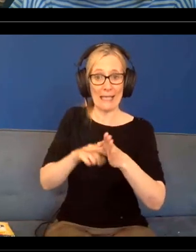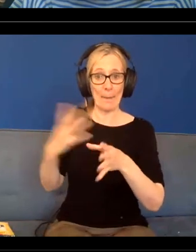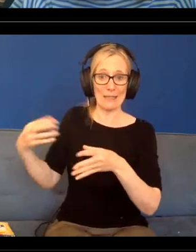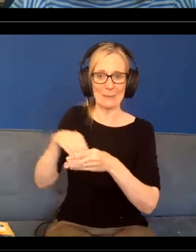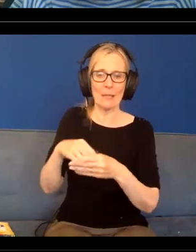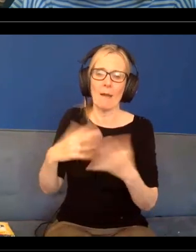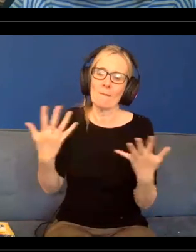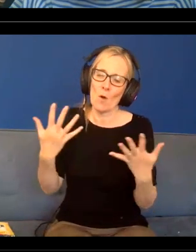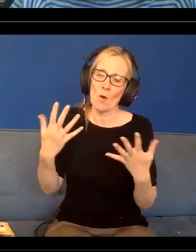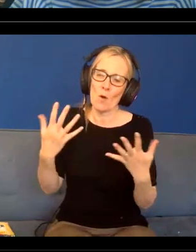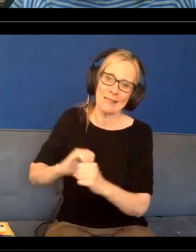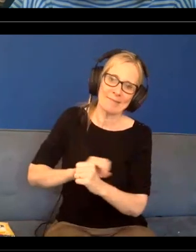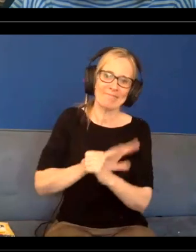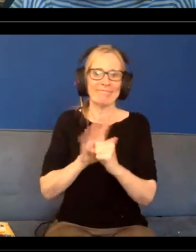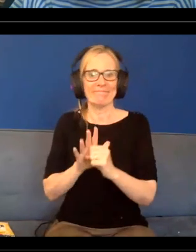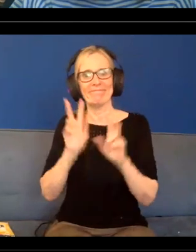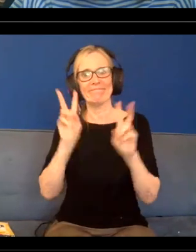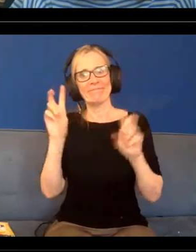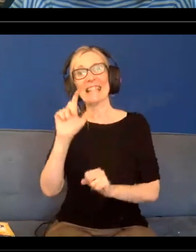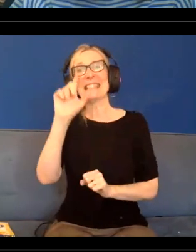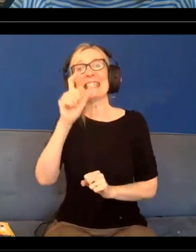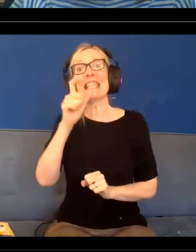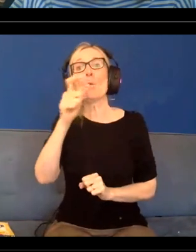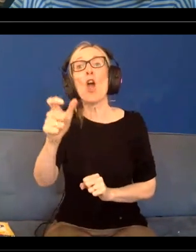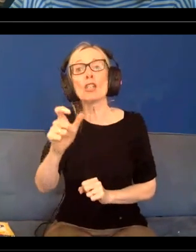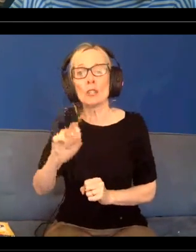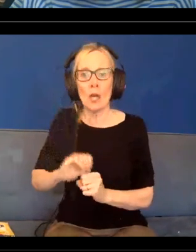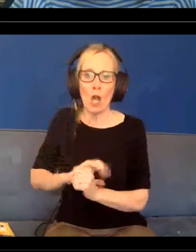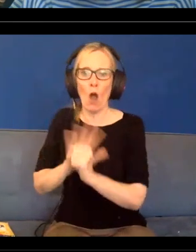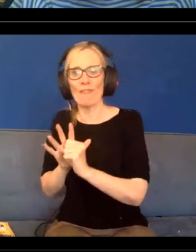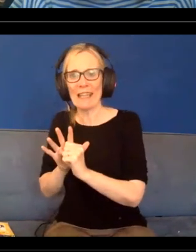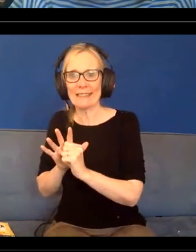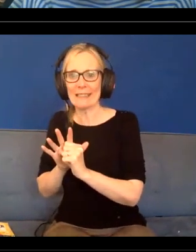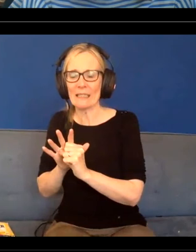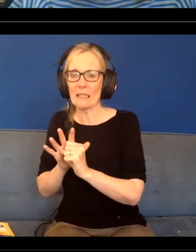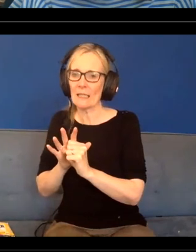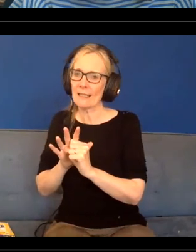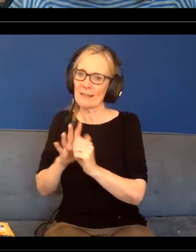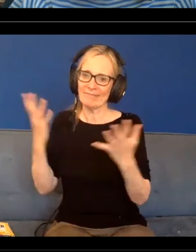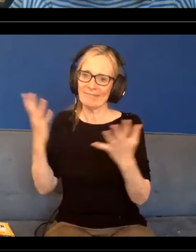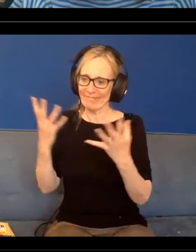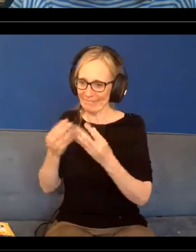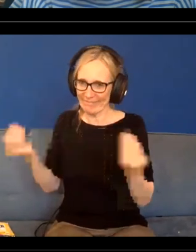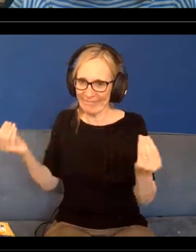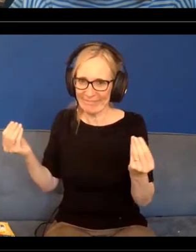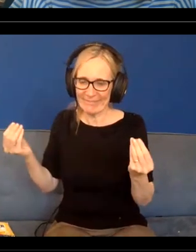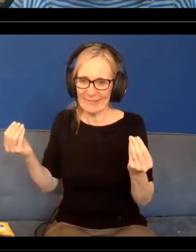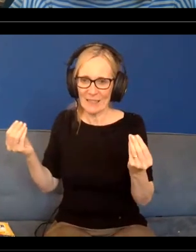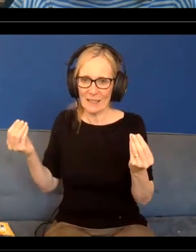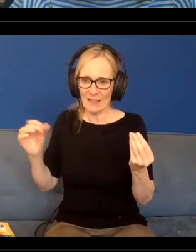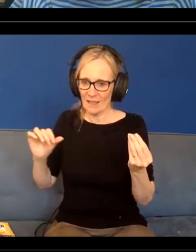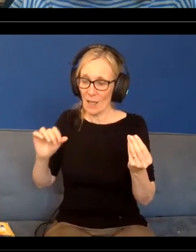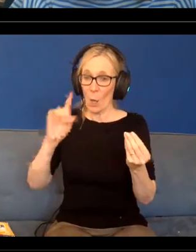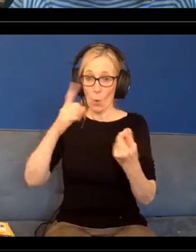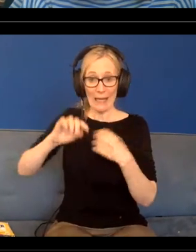to the dreaded C word, we didn't get to the end of the year and sort of really follow up with what happened with the instruments that we